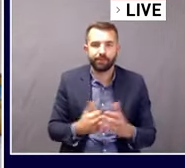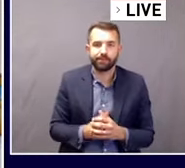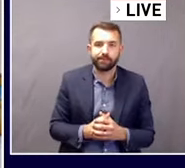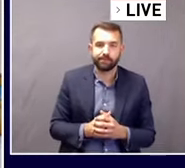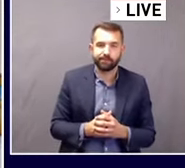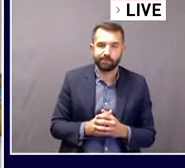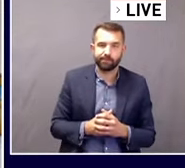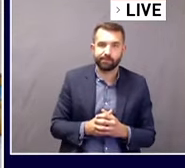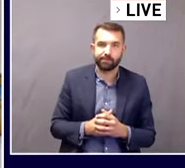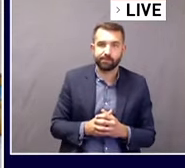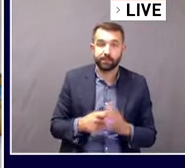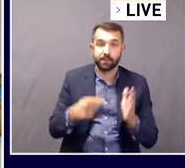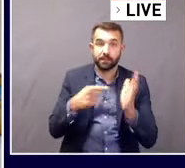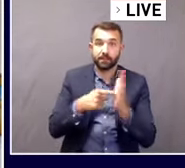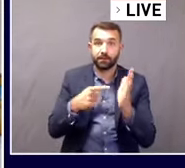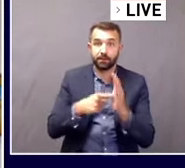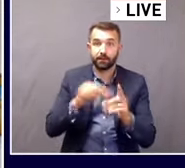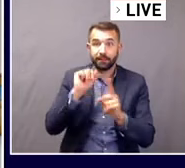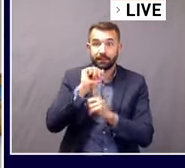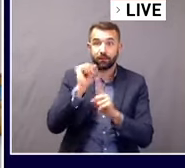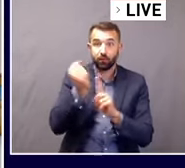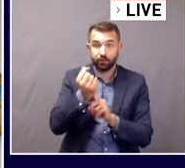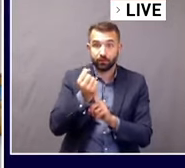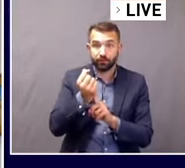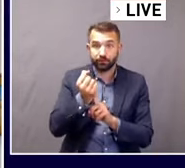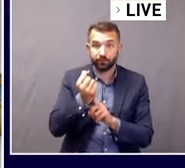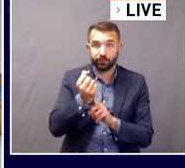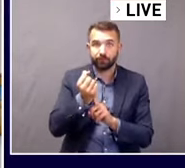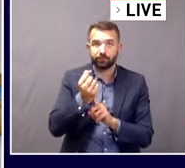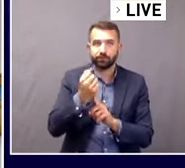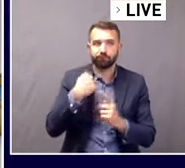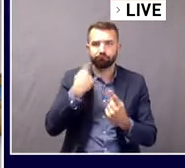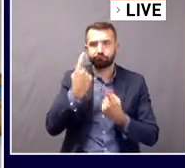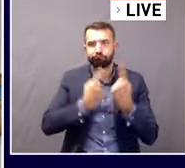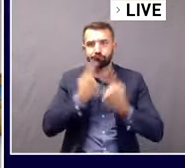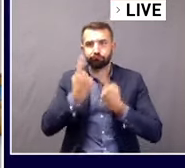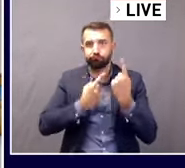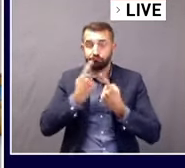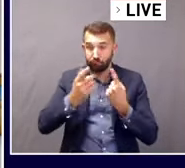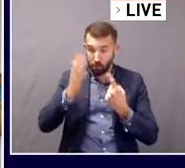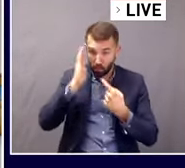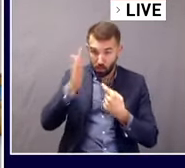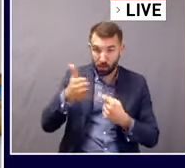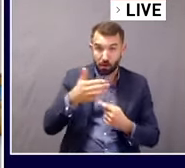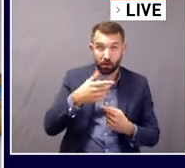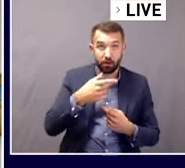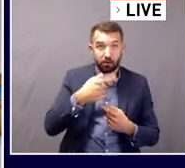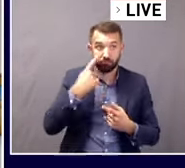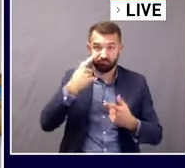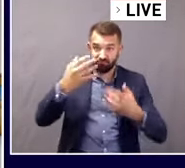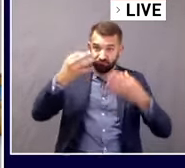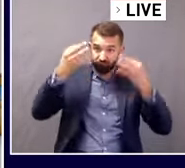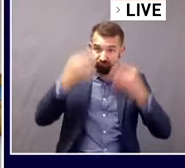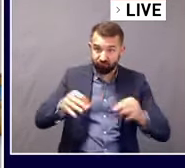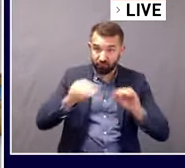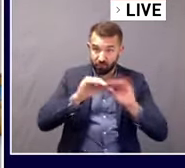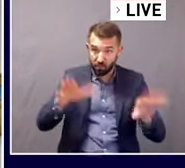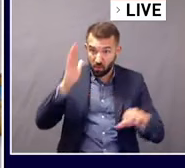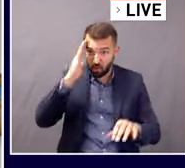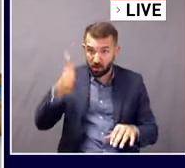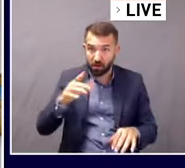when we might have thought there would have been transmission and an outbreak, but when that didn't